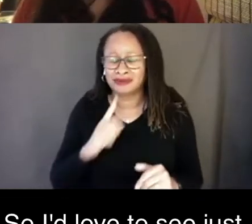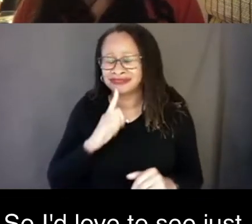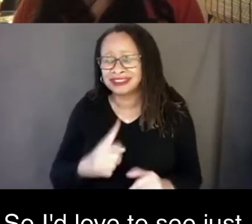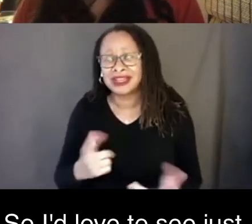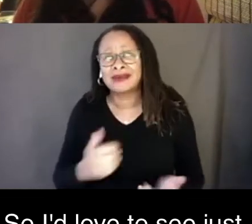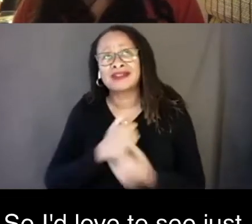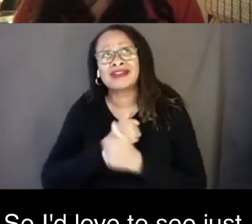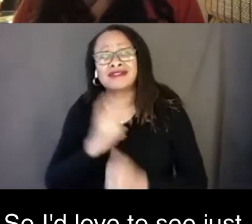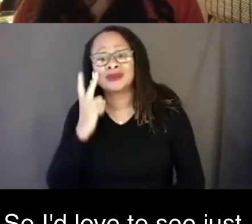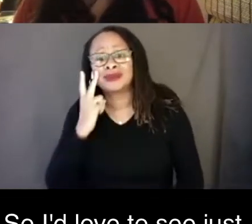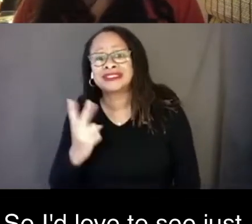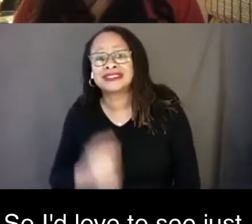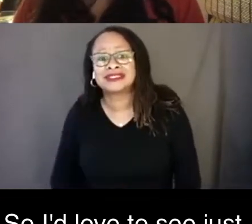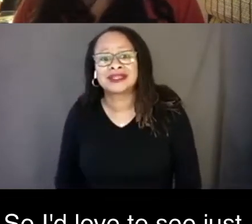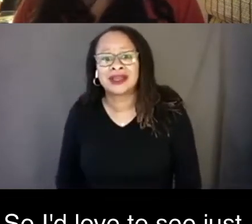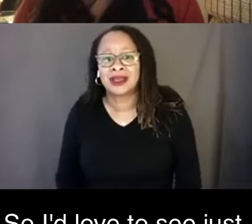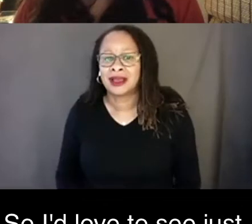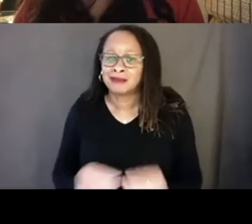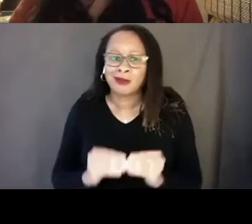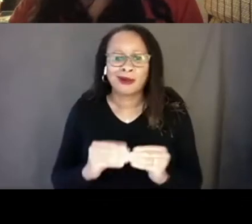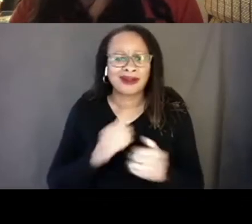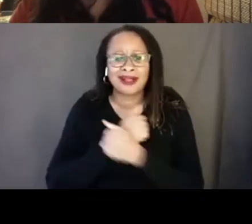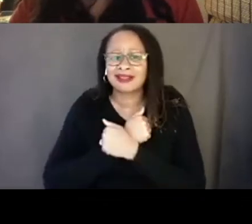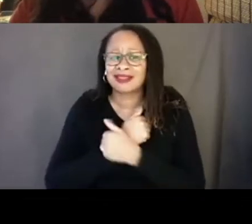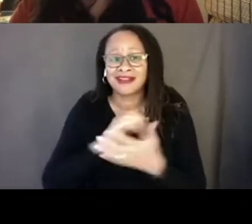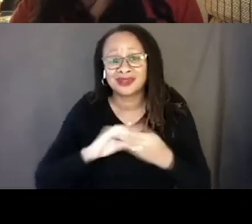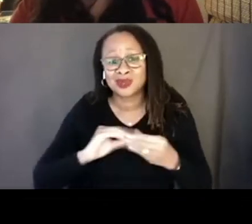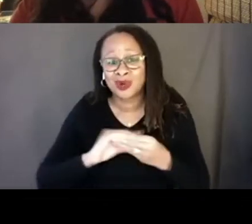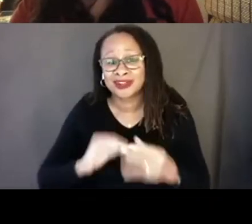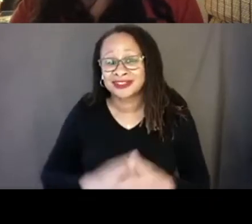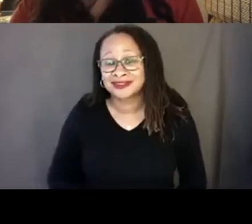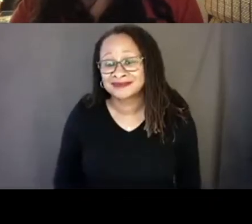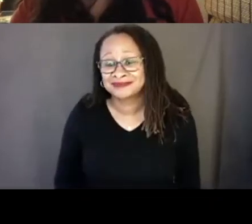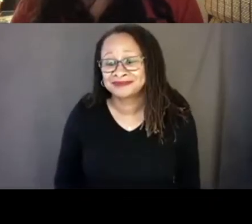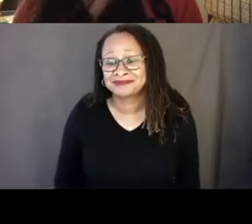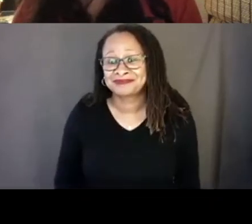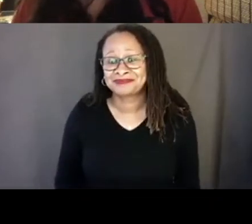like more love stories.